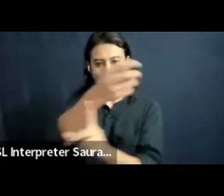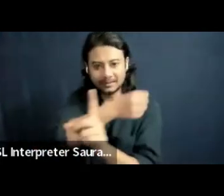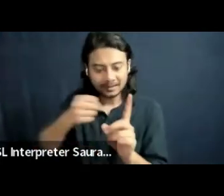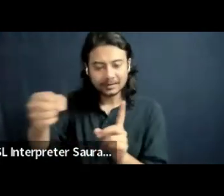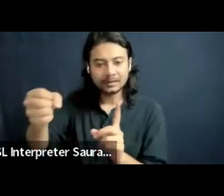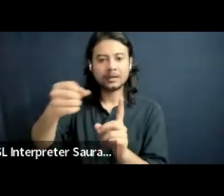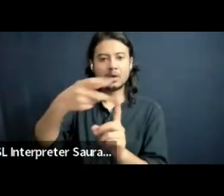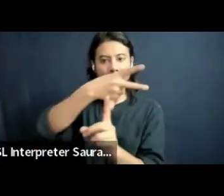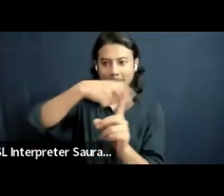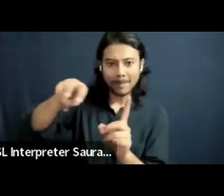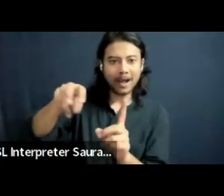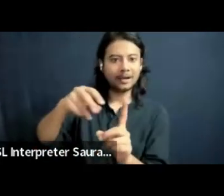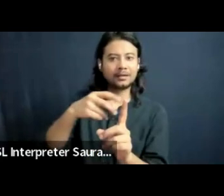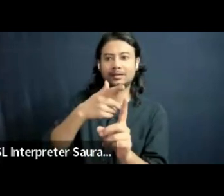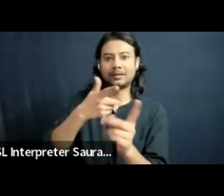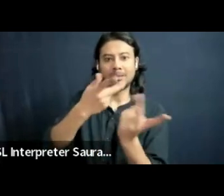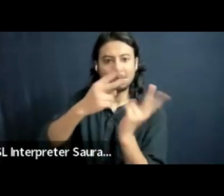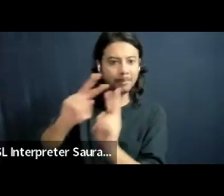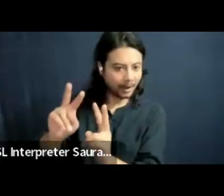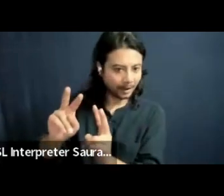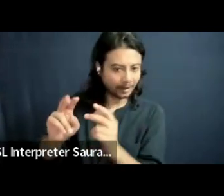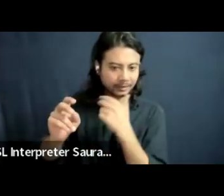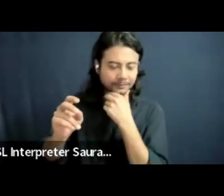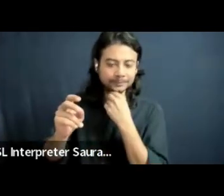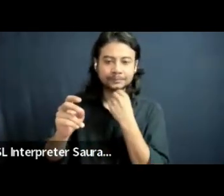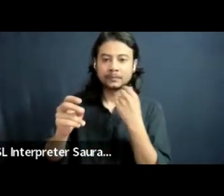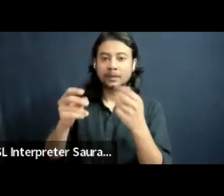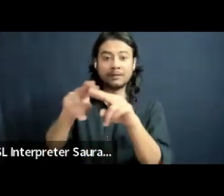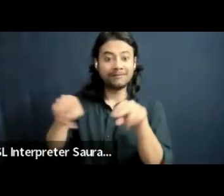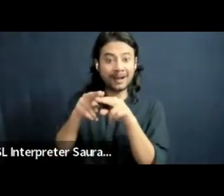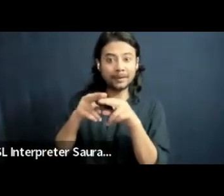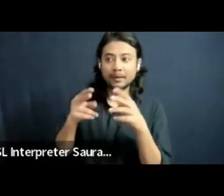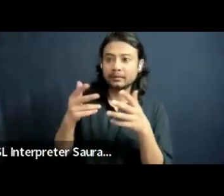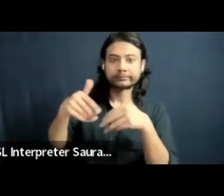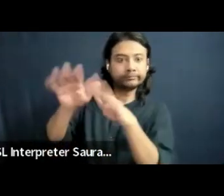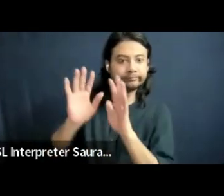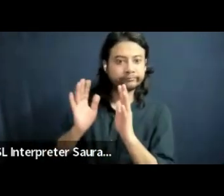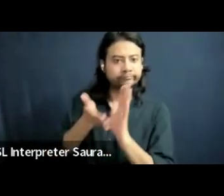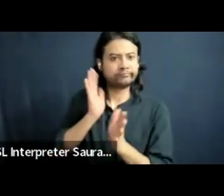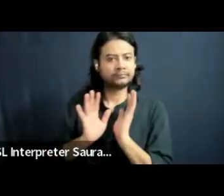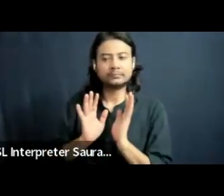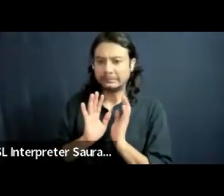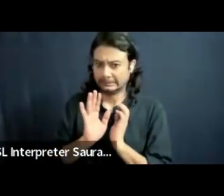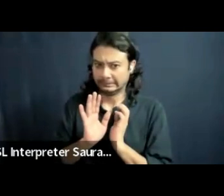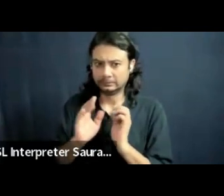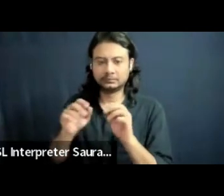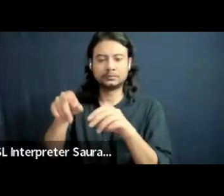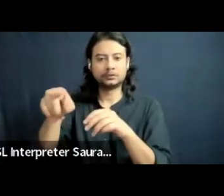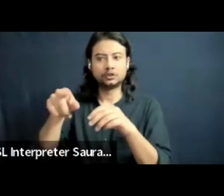support is required to the families and children to make sure that the children remain within the families and there is